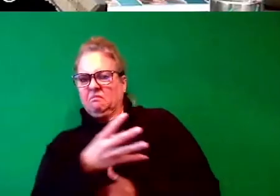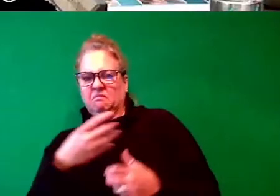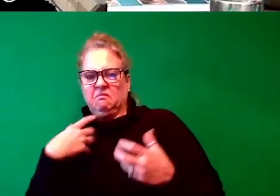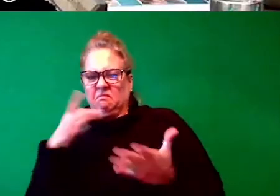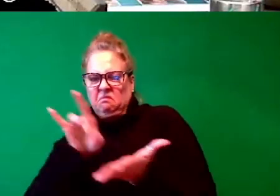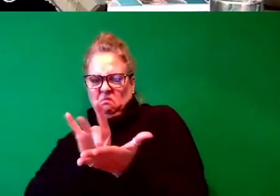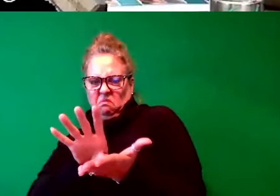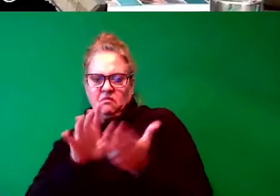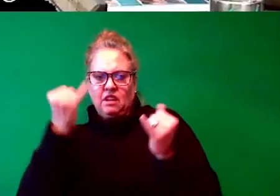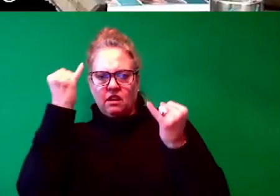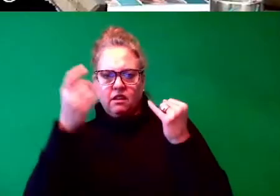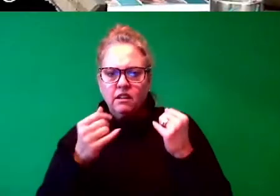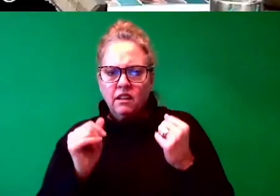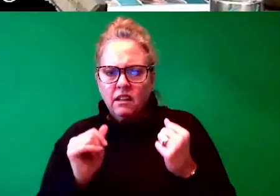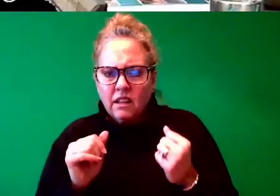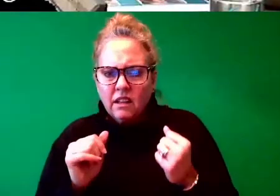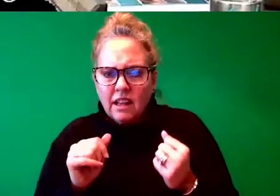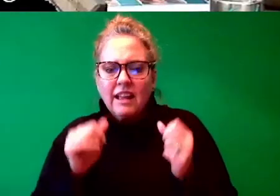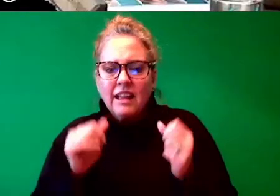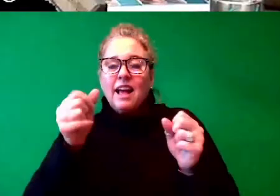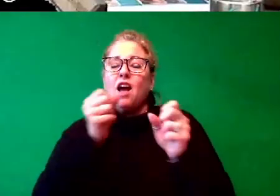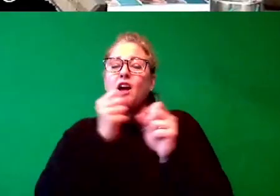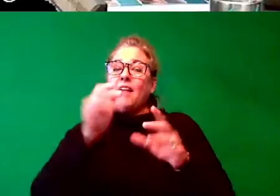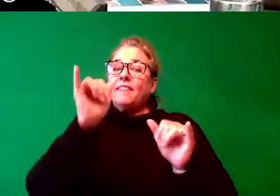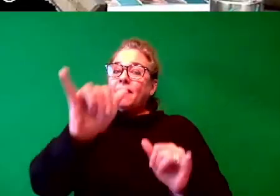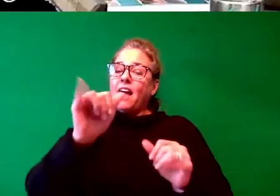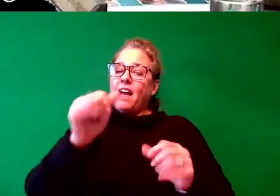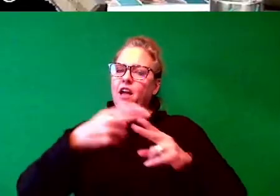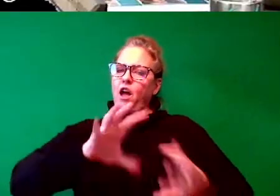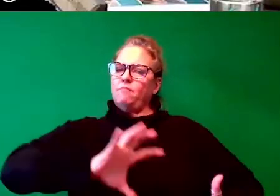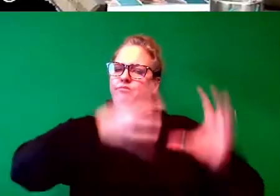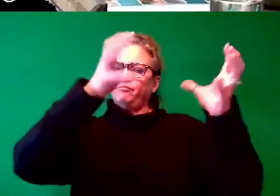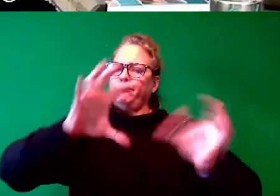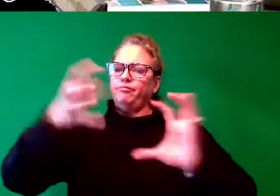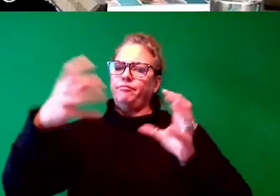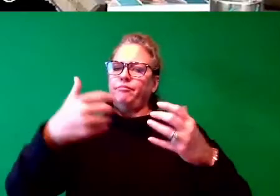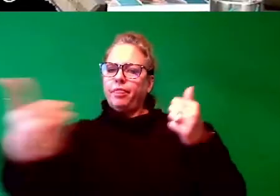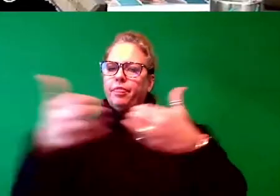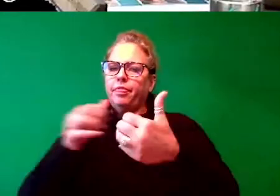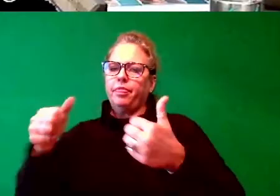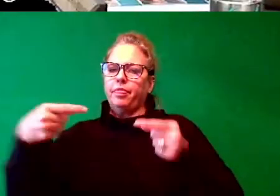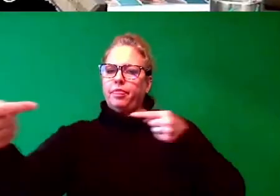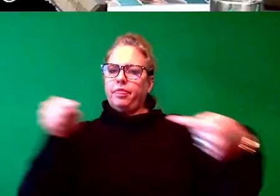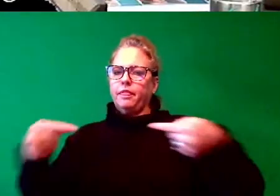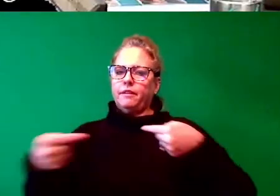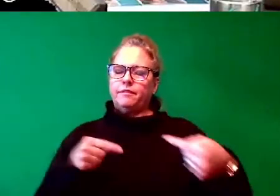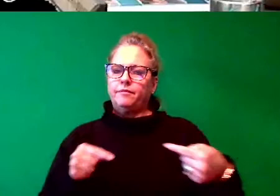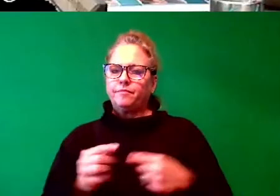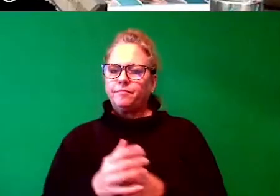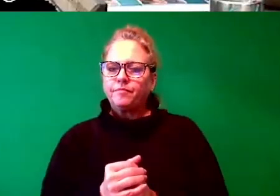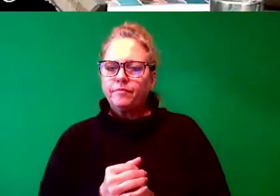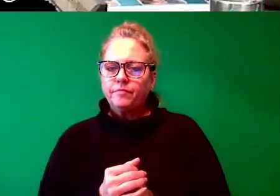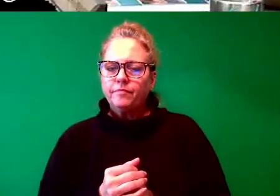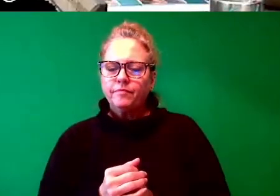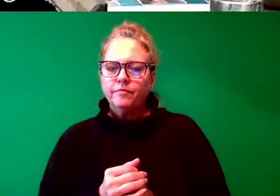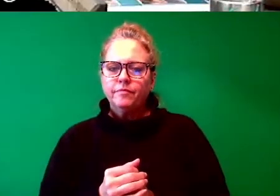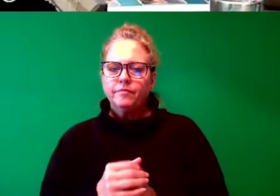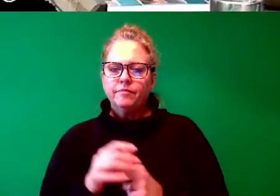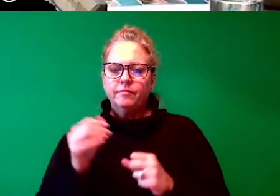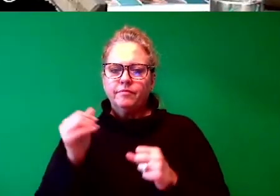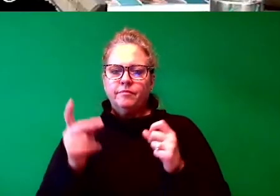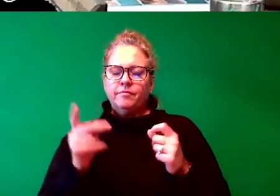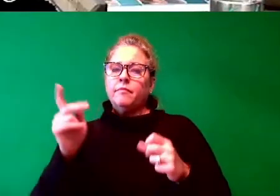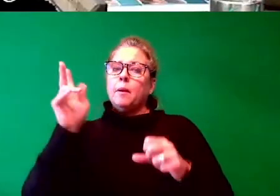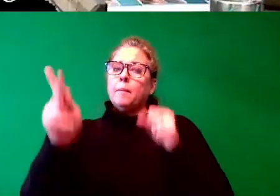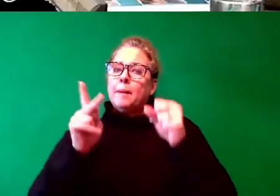turn costs lives. I finished with, we appreciate the majority of you who have already been vaccinated, who